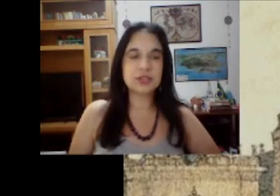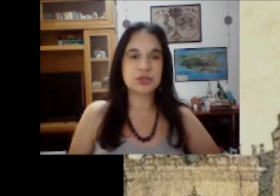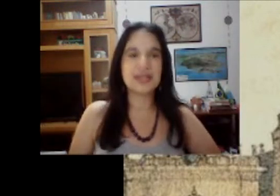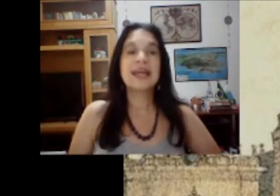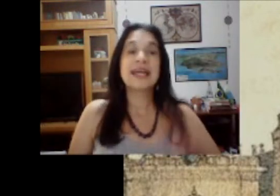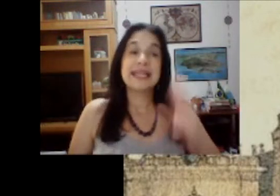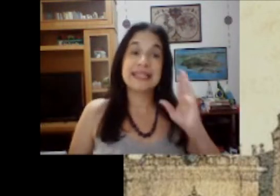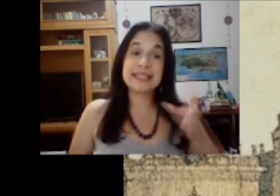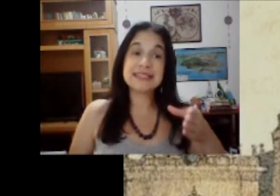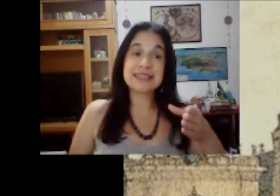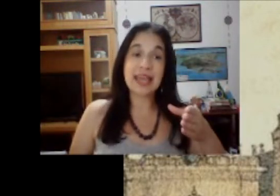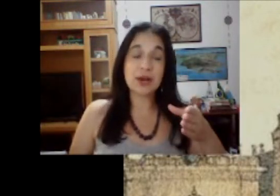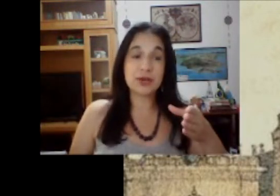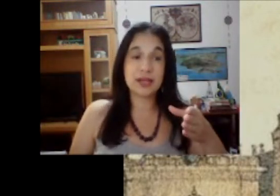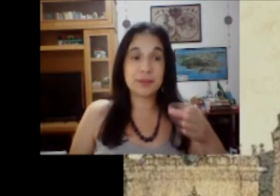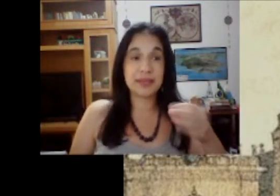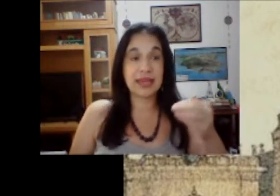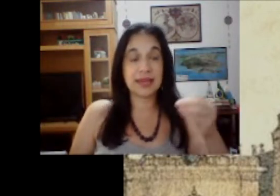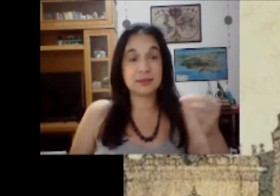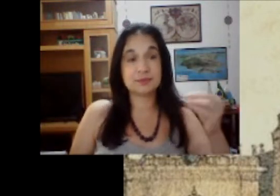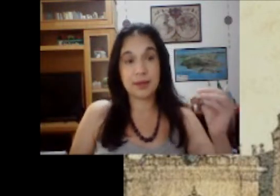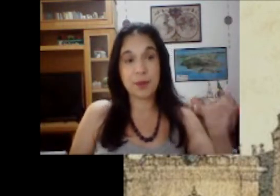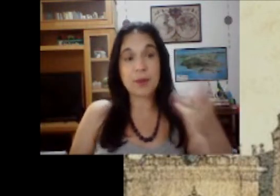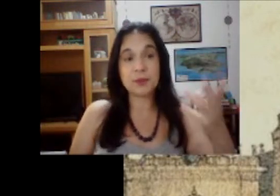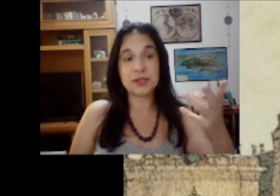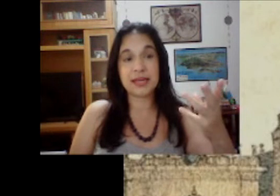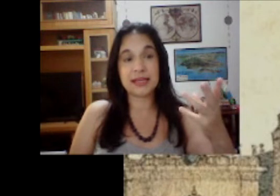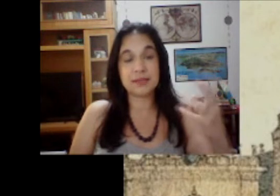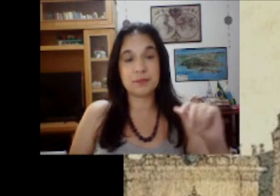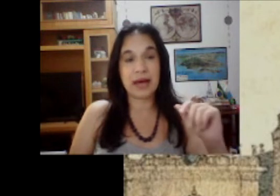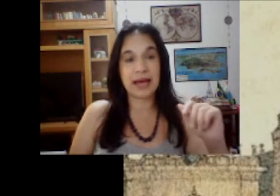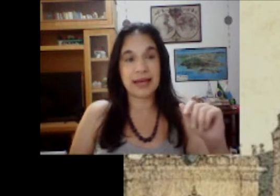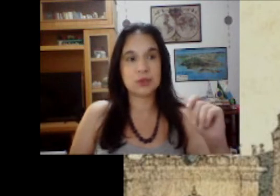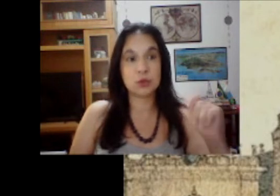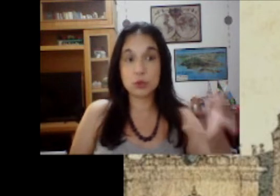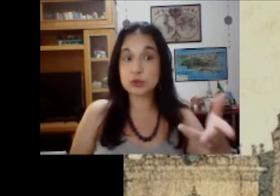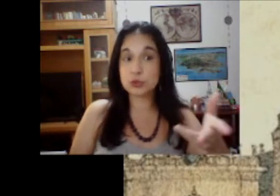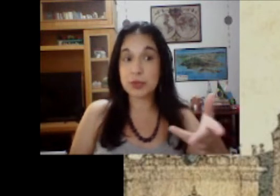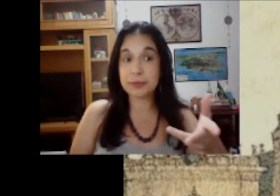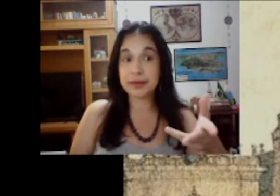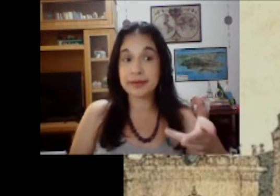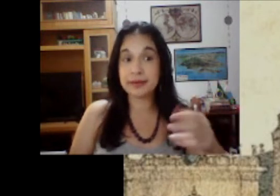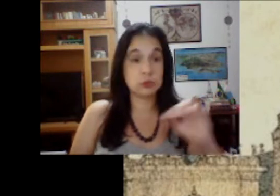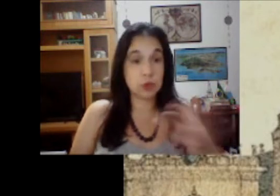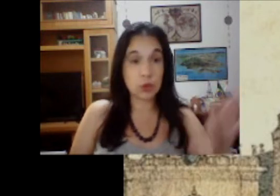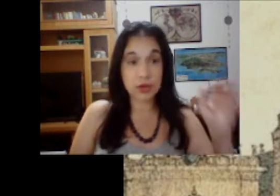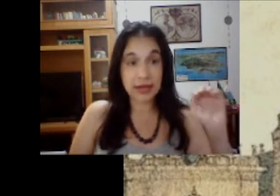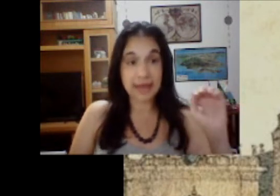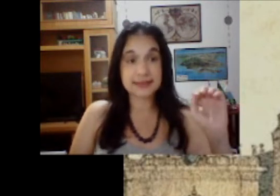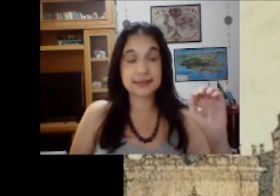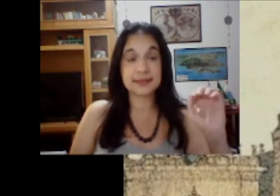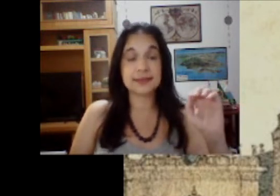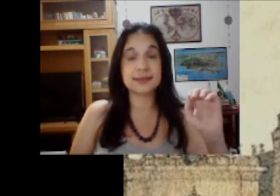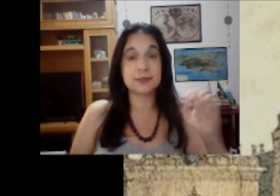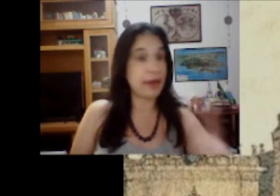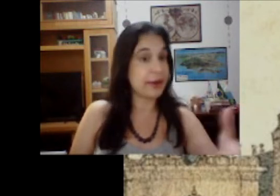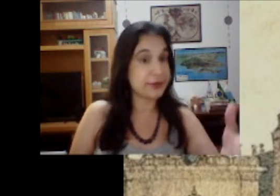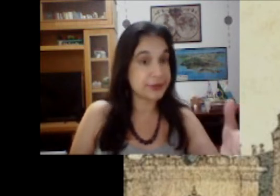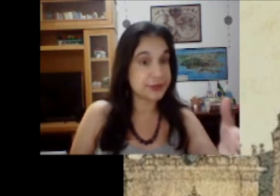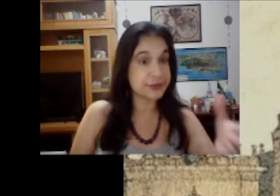the gentry, this area became populated by loose women, lower